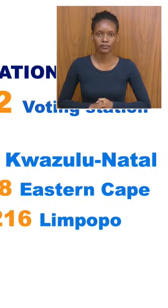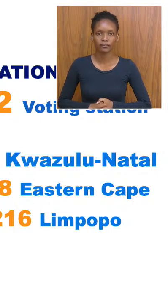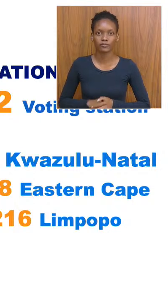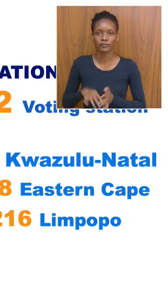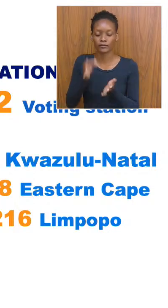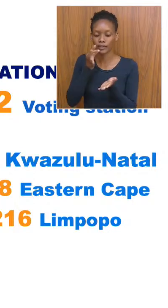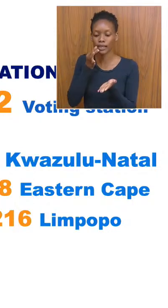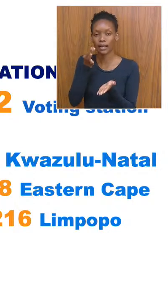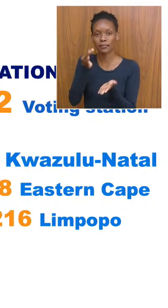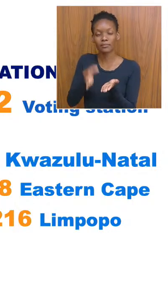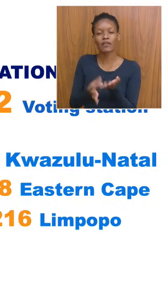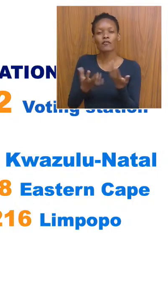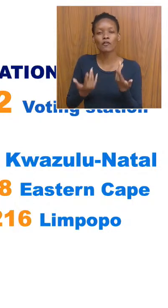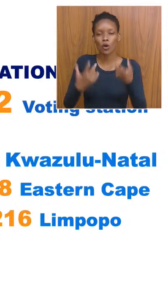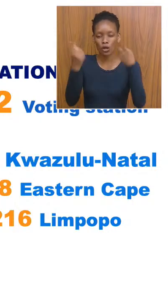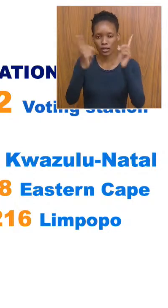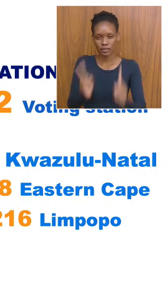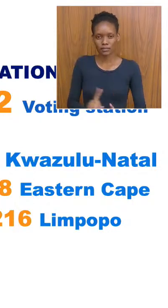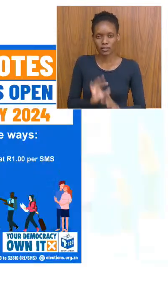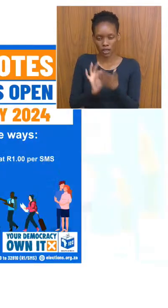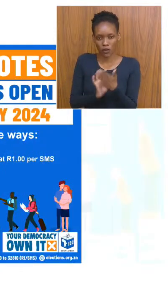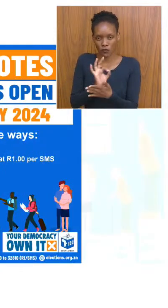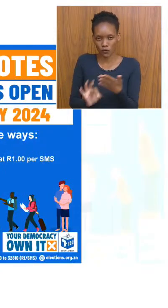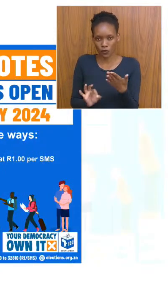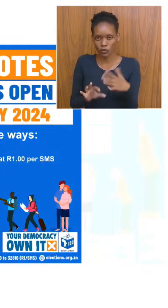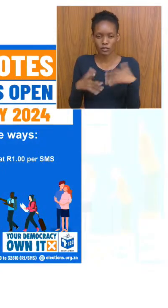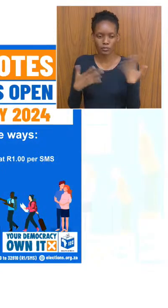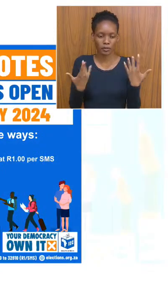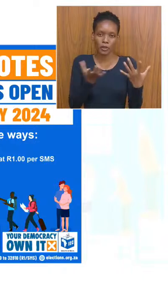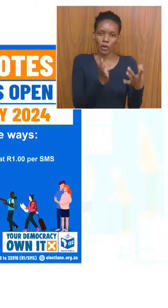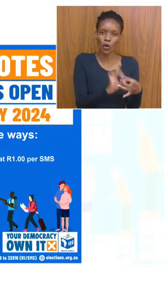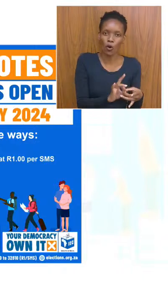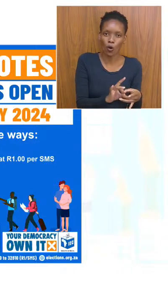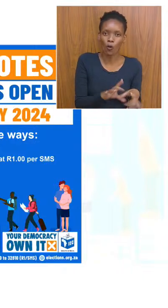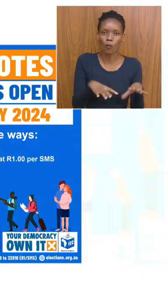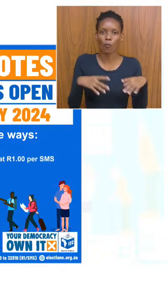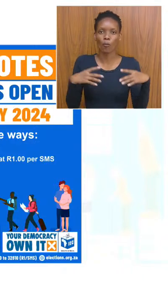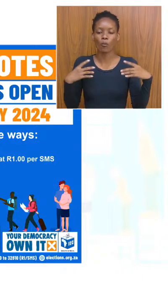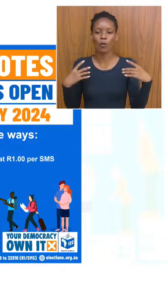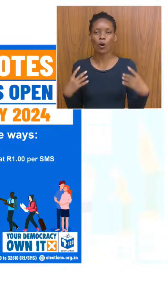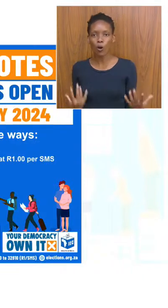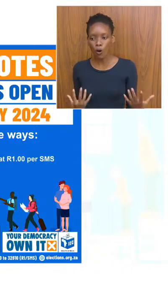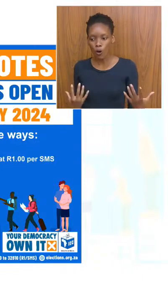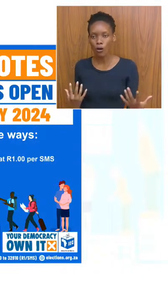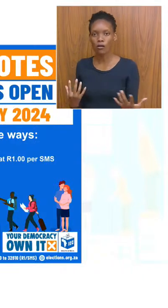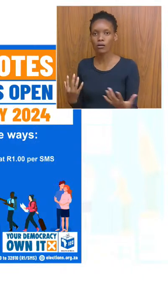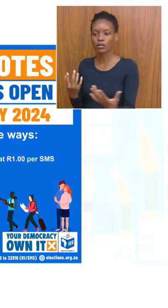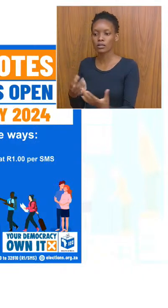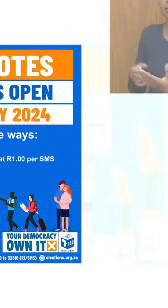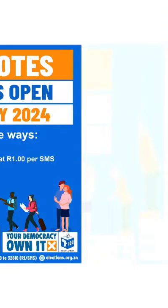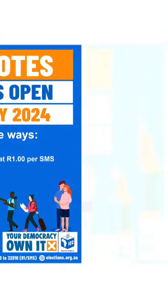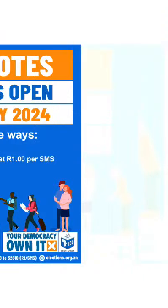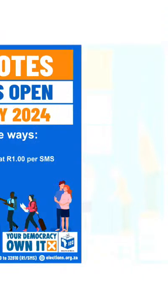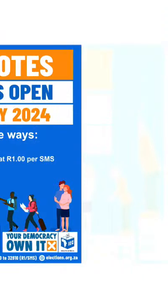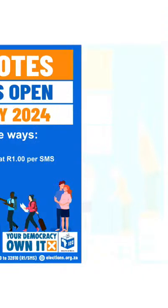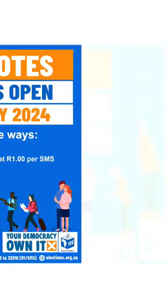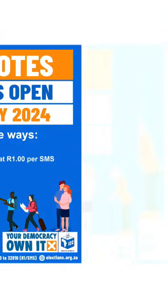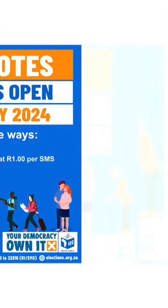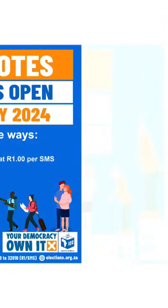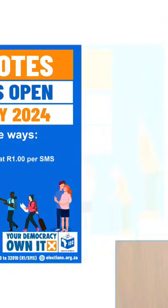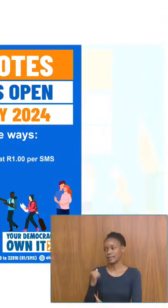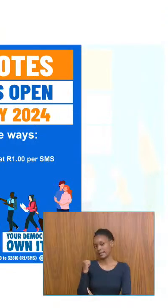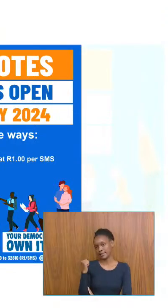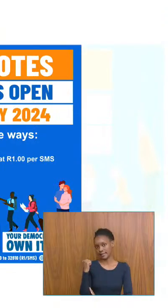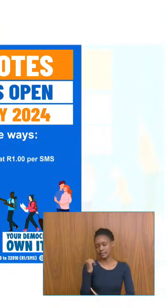Applications for special votes for purposes of home visits and voting station visits opened yesterday, the